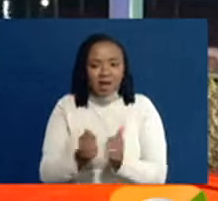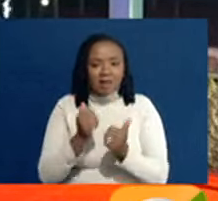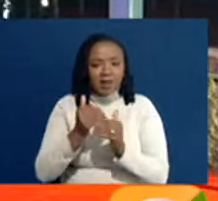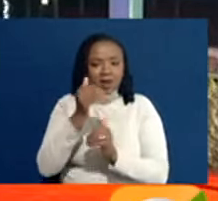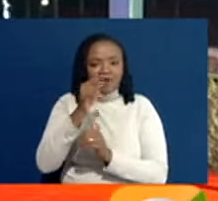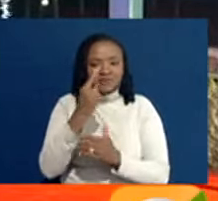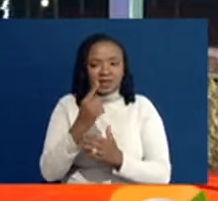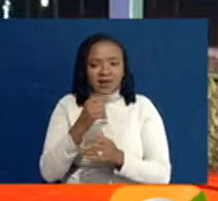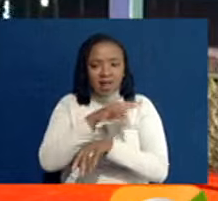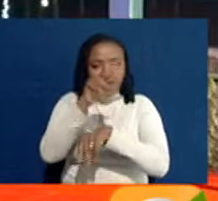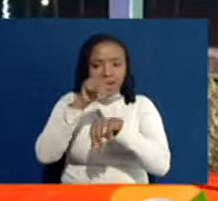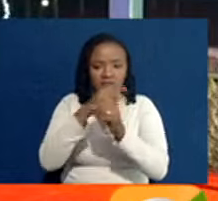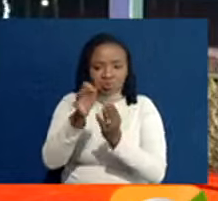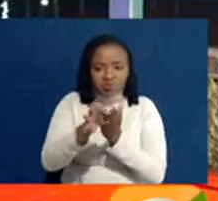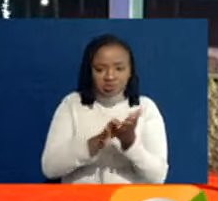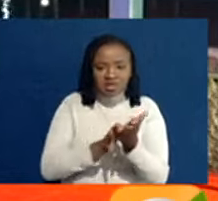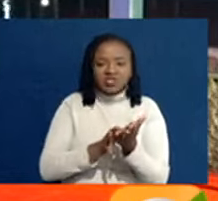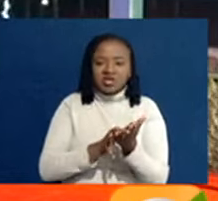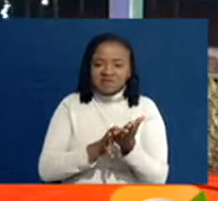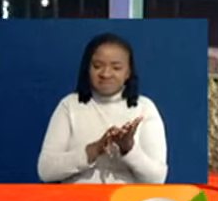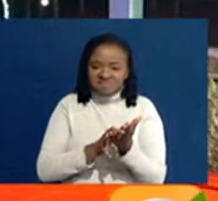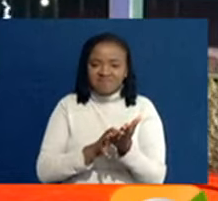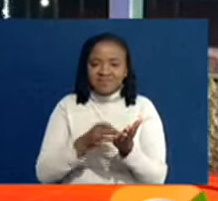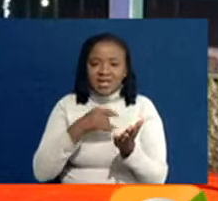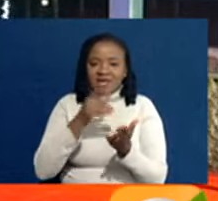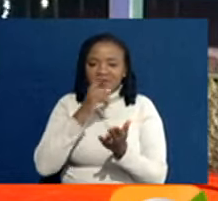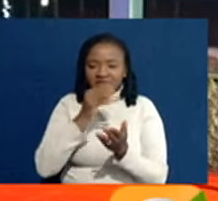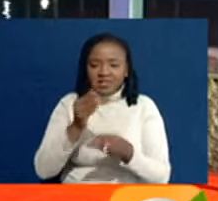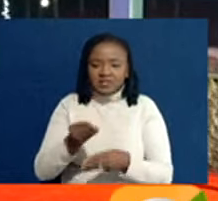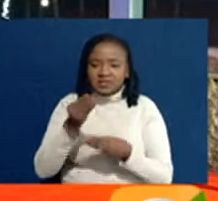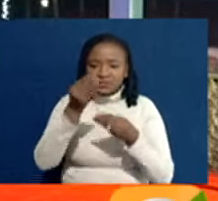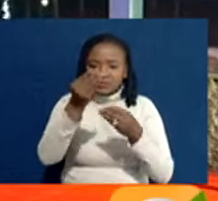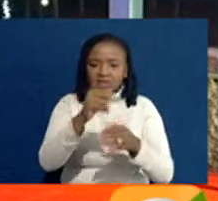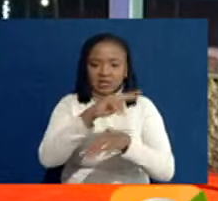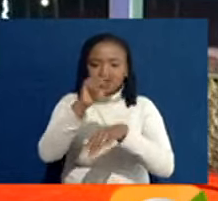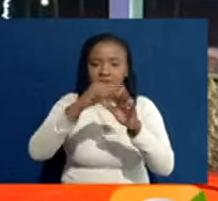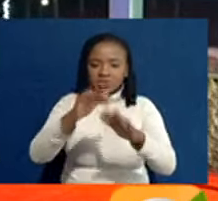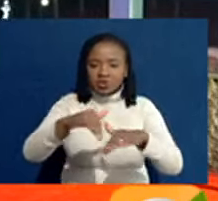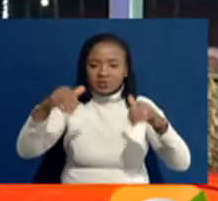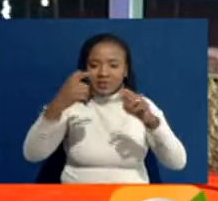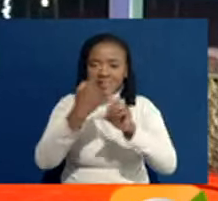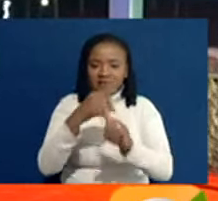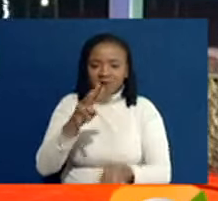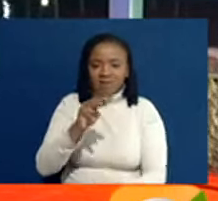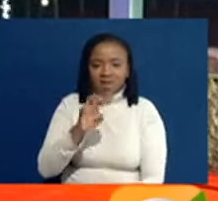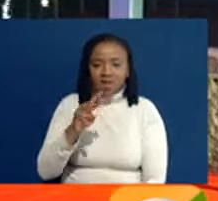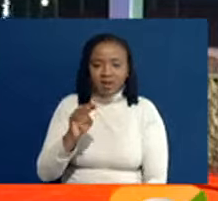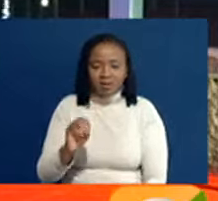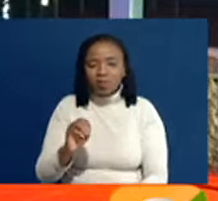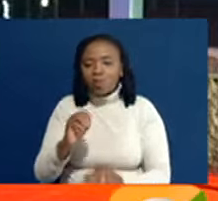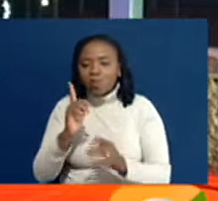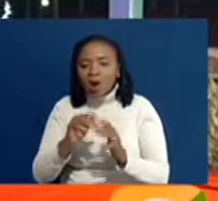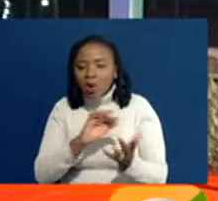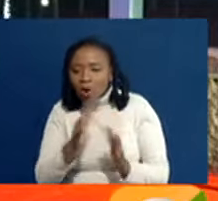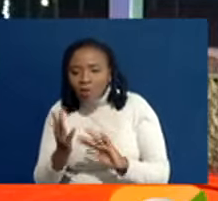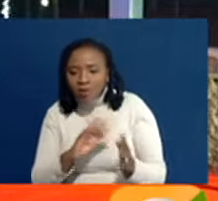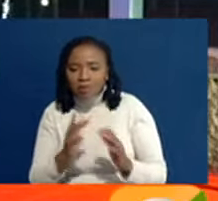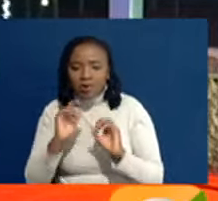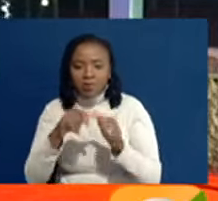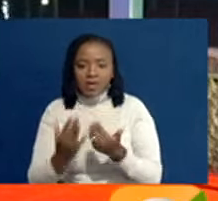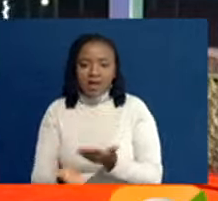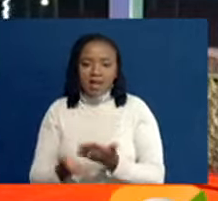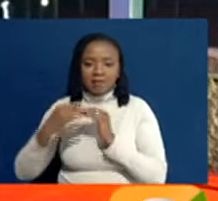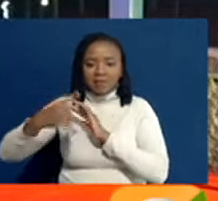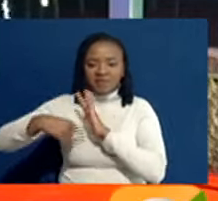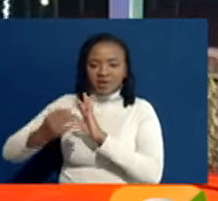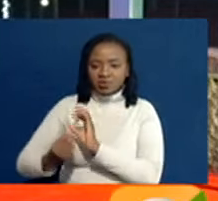the National Treasury forwarded its memorandum to the National Assembly with proposals on how to revive the sugar sector in the